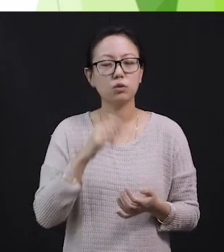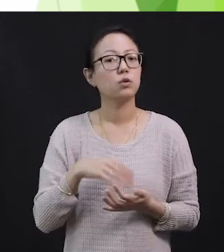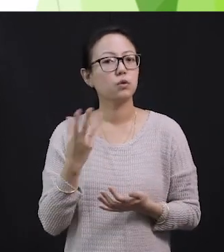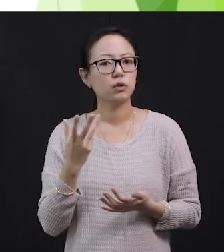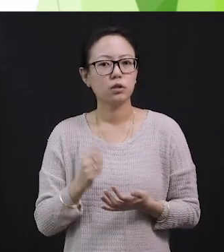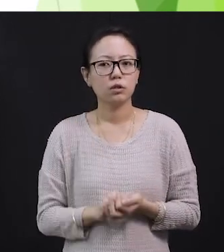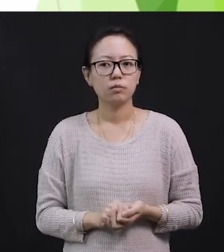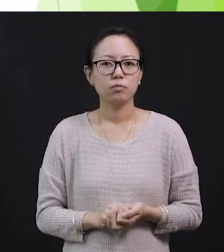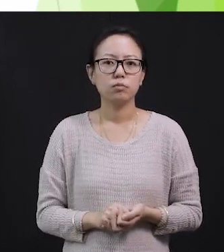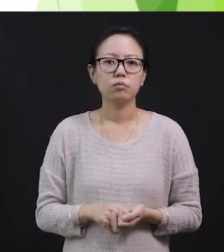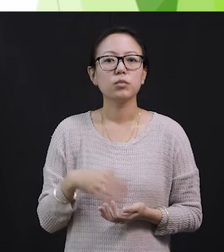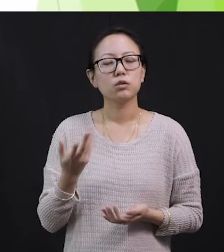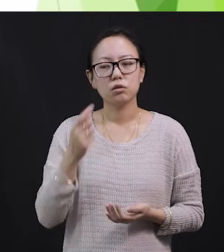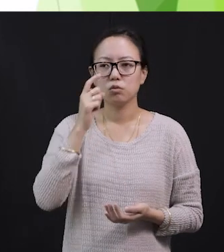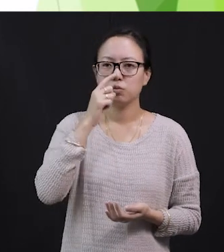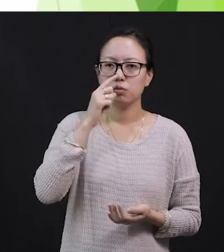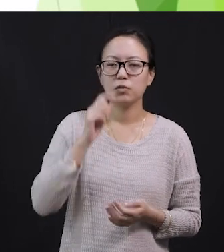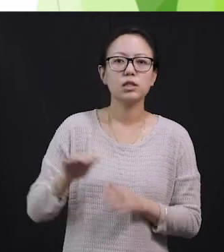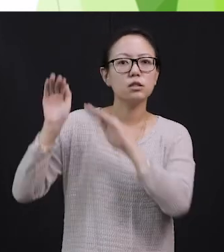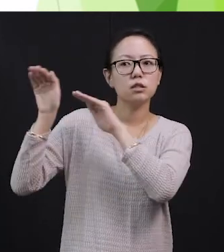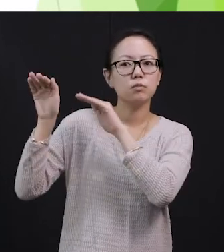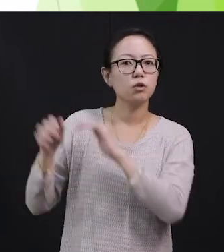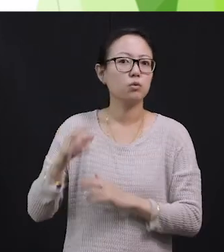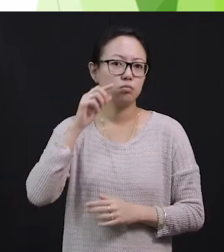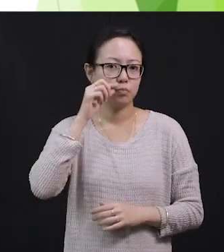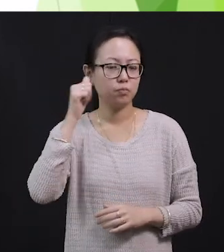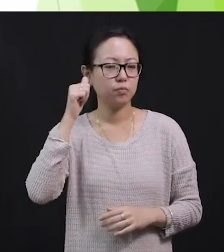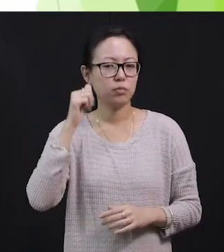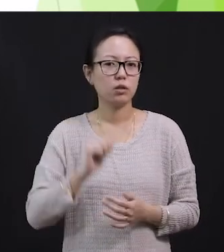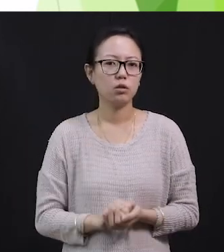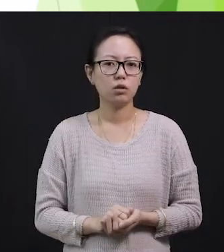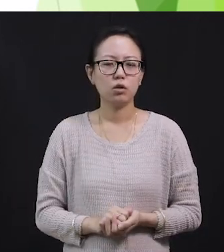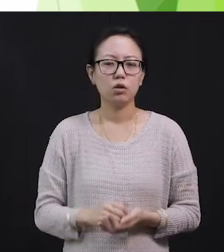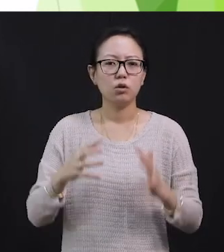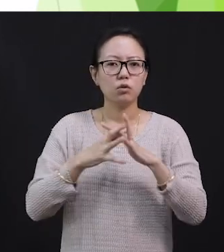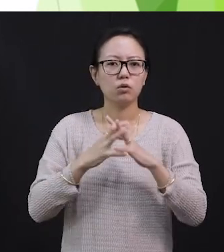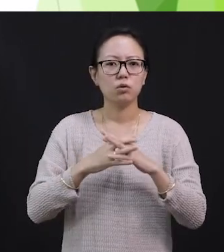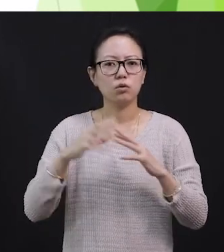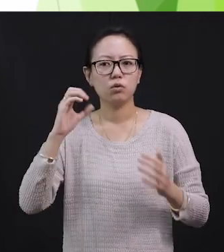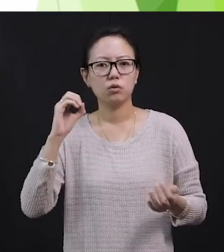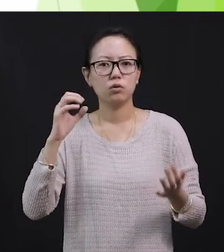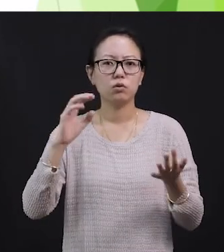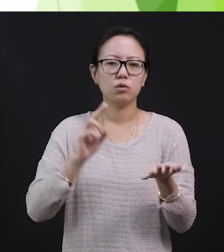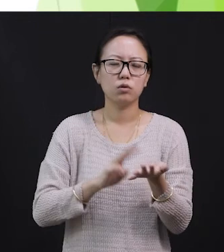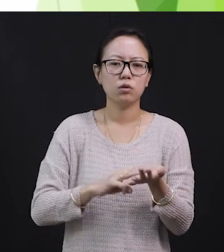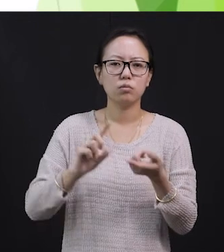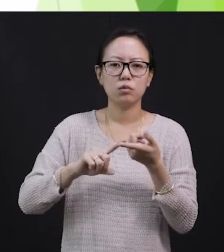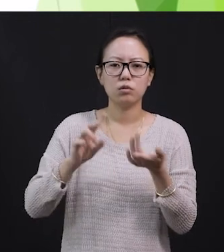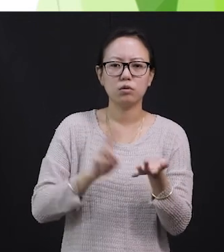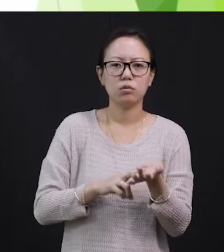not financially independent also. So there was no actually status for women. Women were not considered worthy